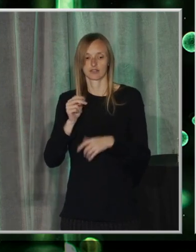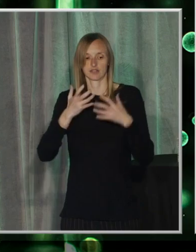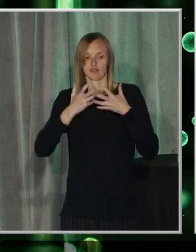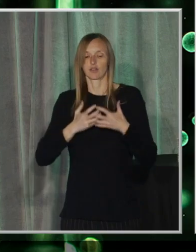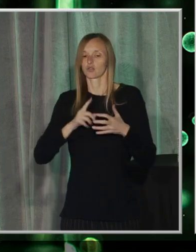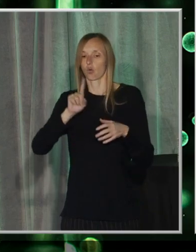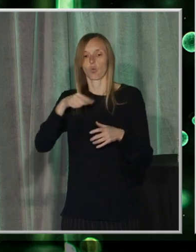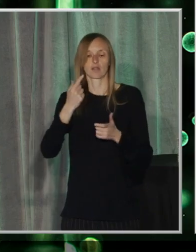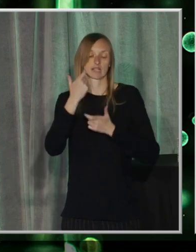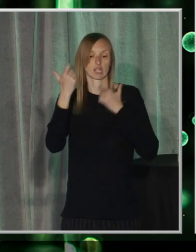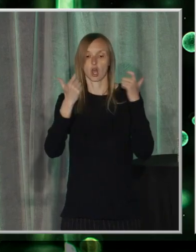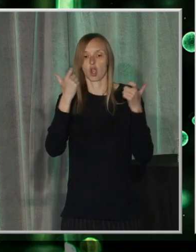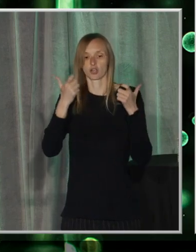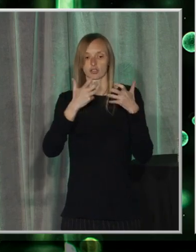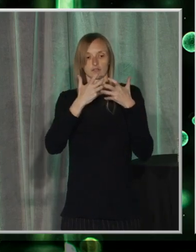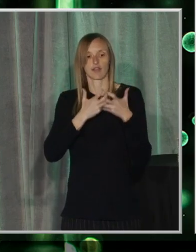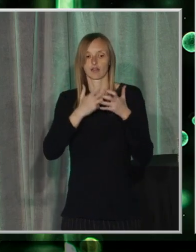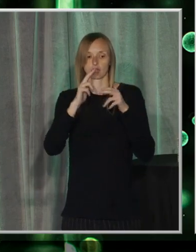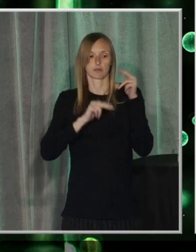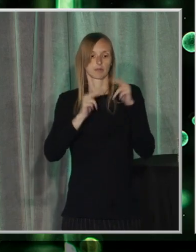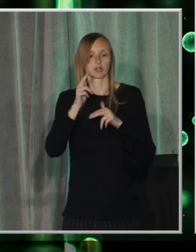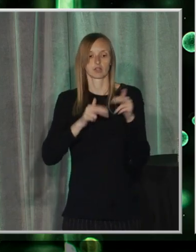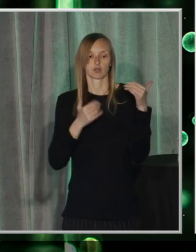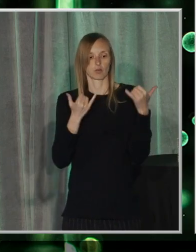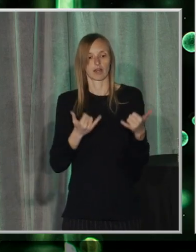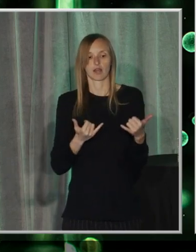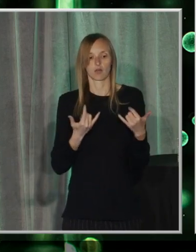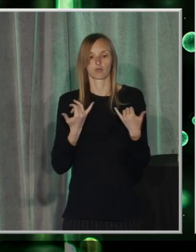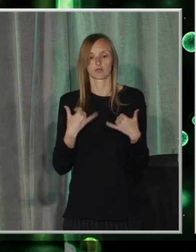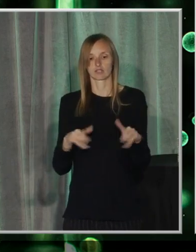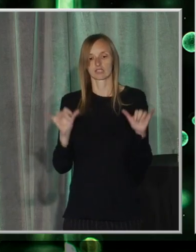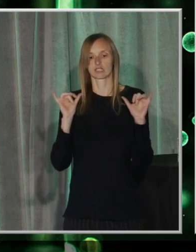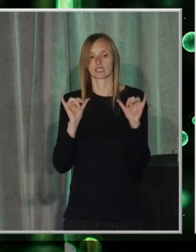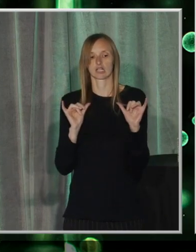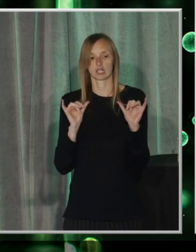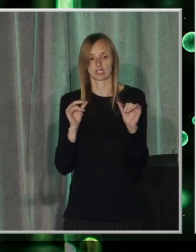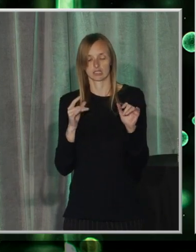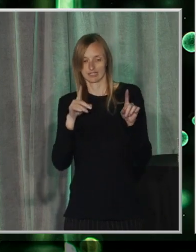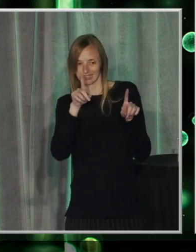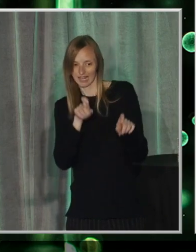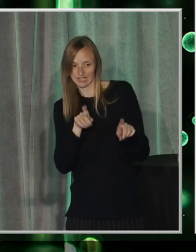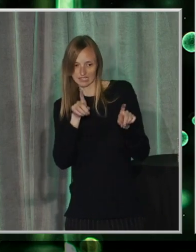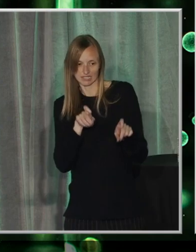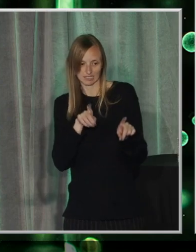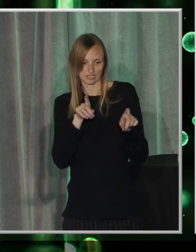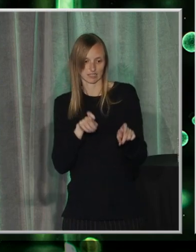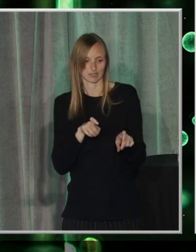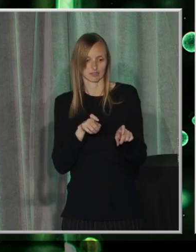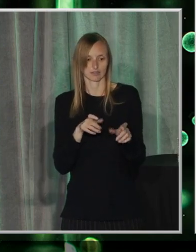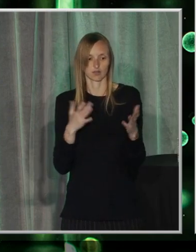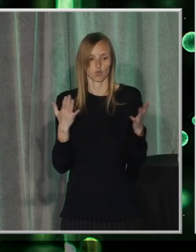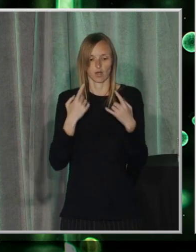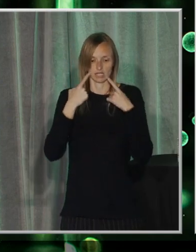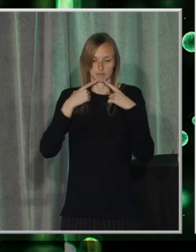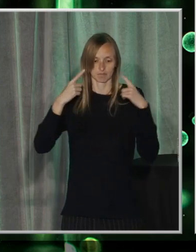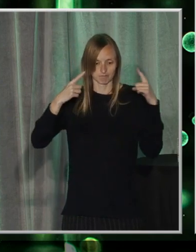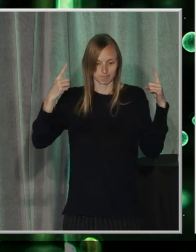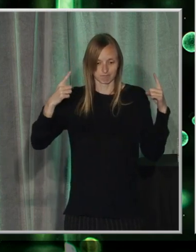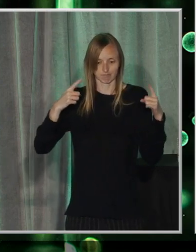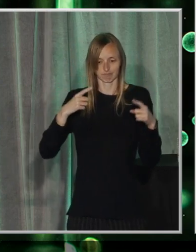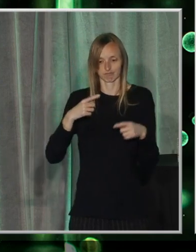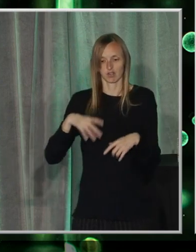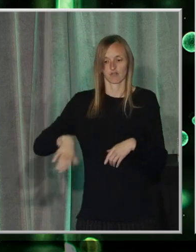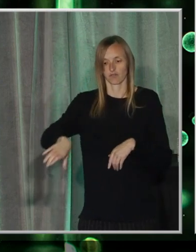large factory we are building right now. And we are still testing what's the productivity of the fertilizer